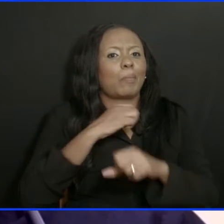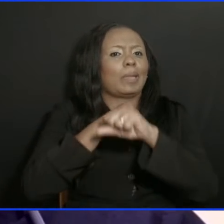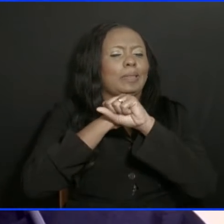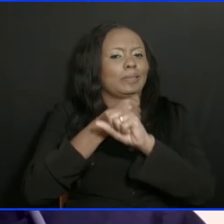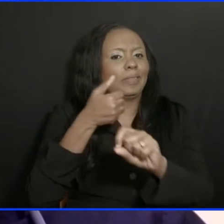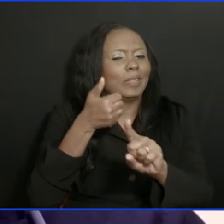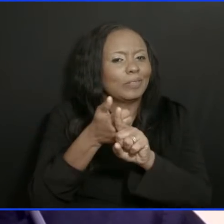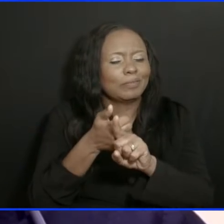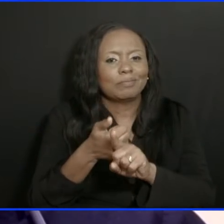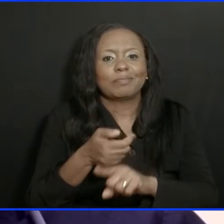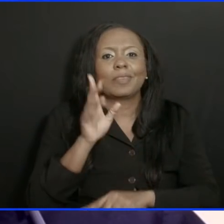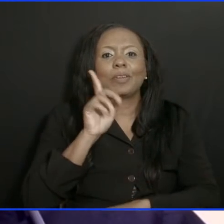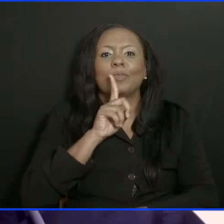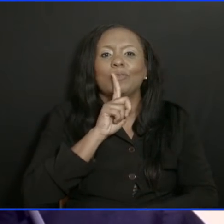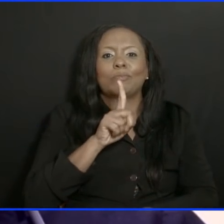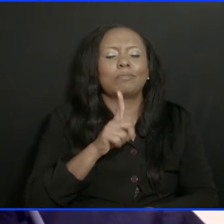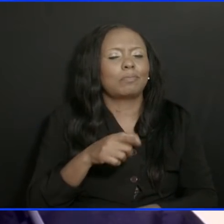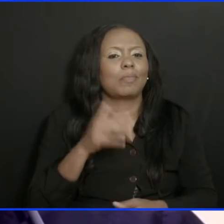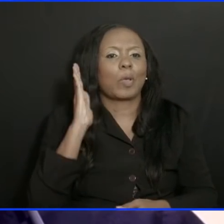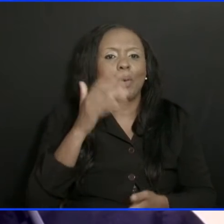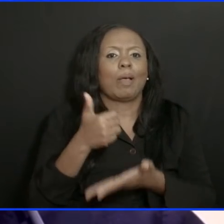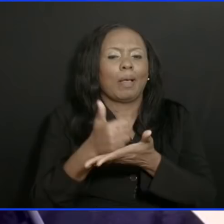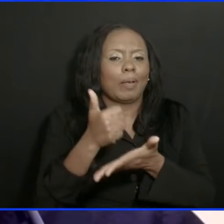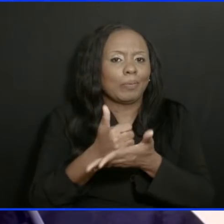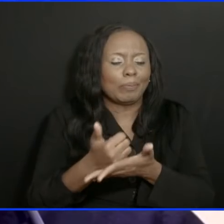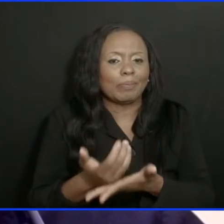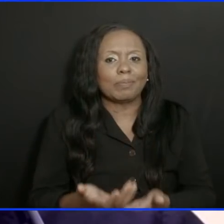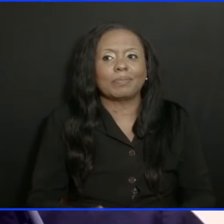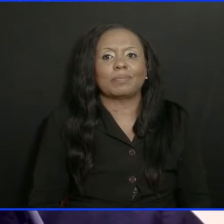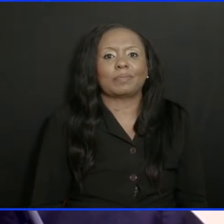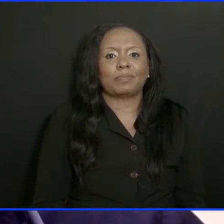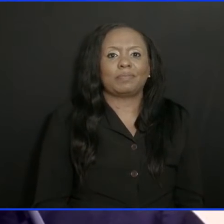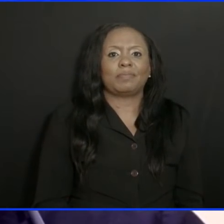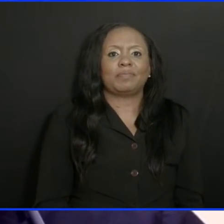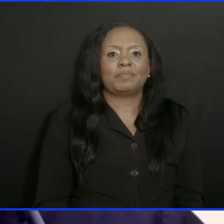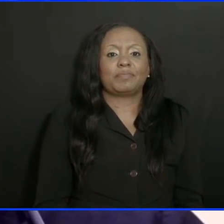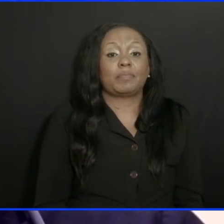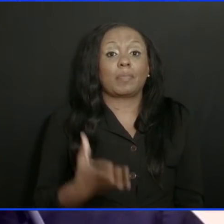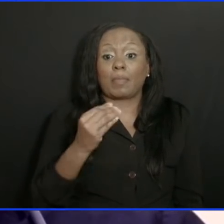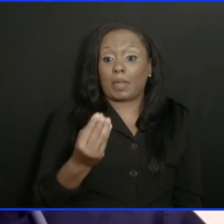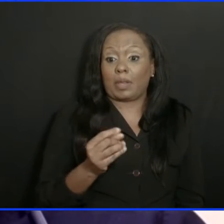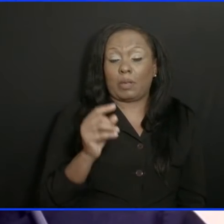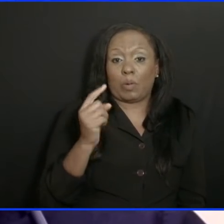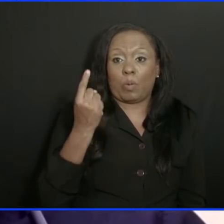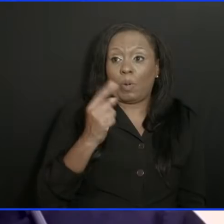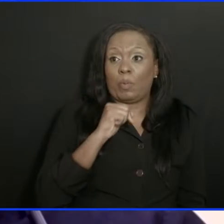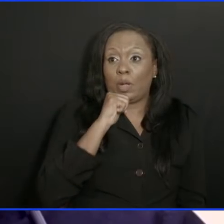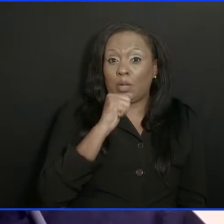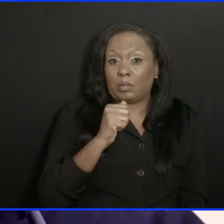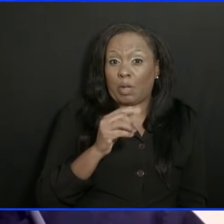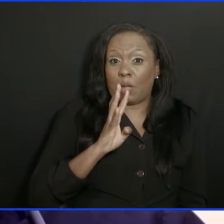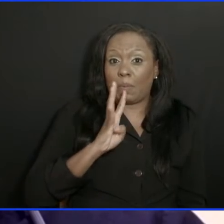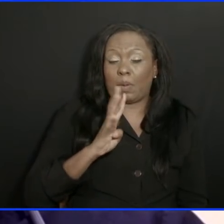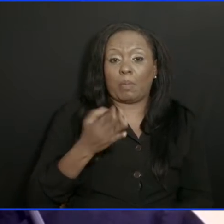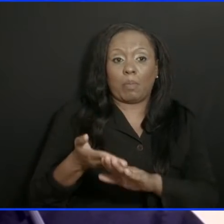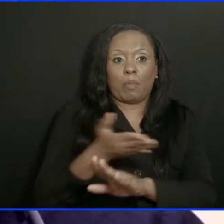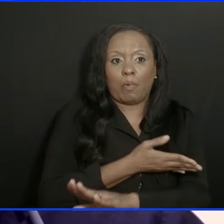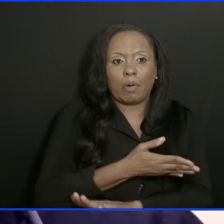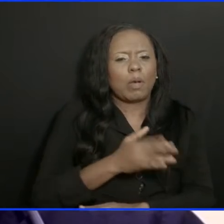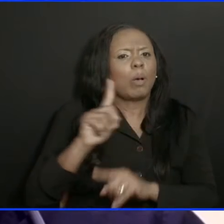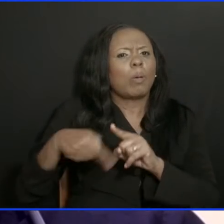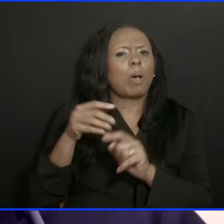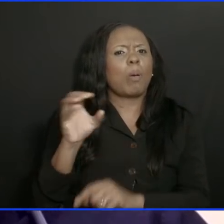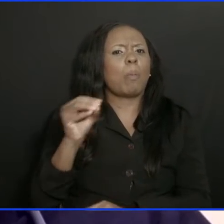are going to assist you through this battle. And the one that we've not spoken about much before is obviously when the cases of Omicron